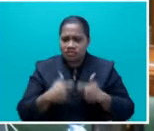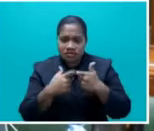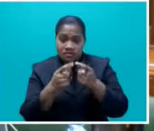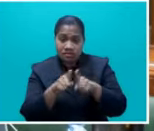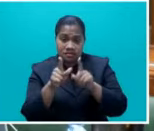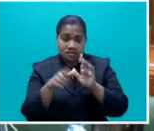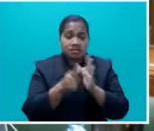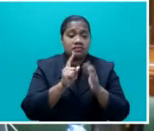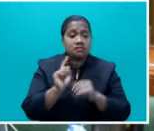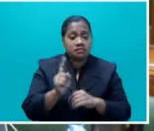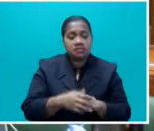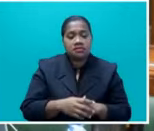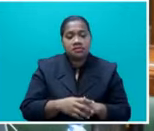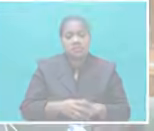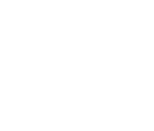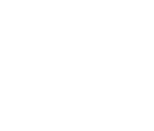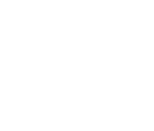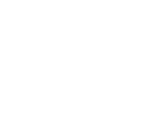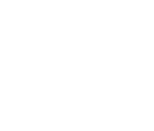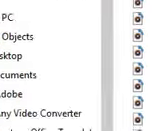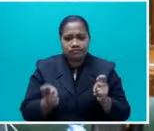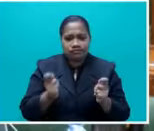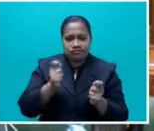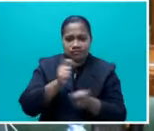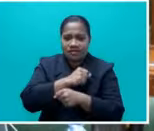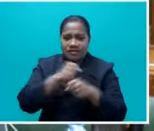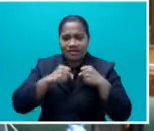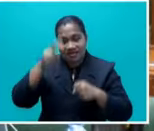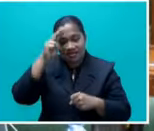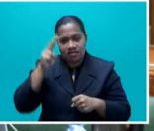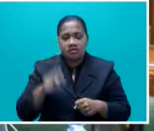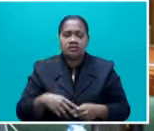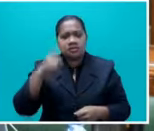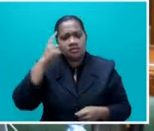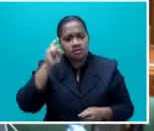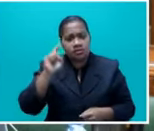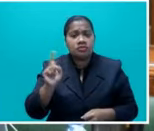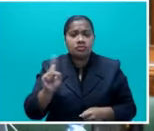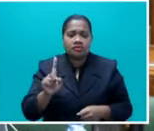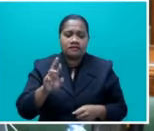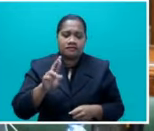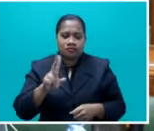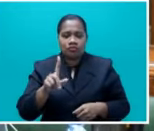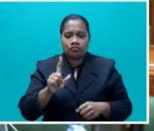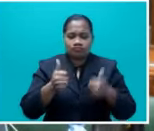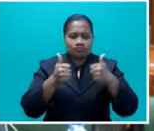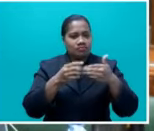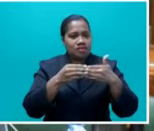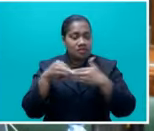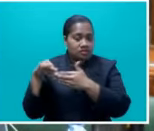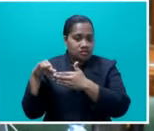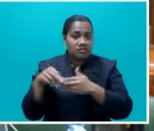to transform and modernize our nation state. It calls for and demands good leadership. And being